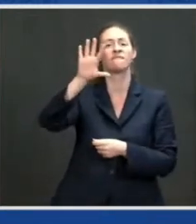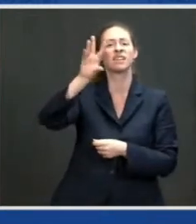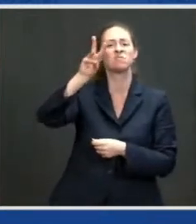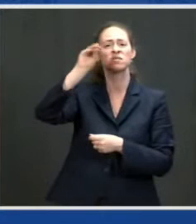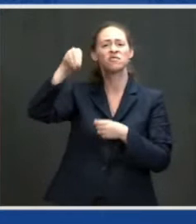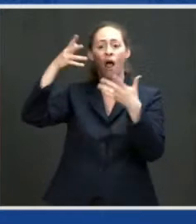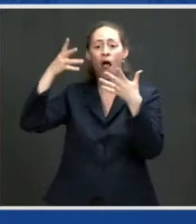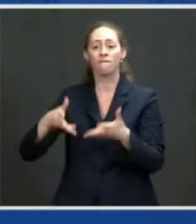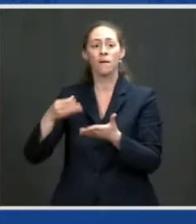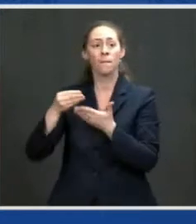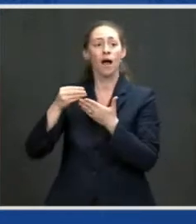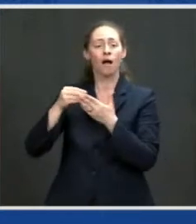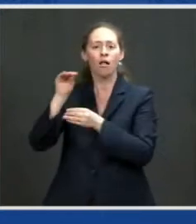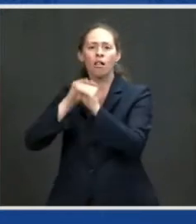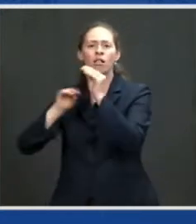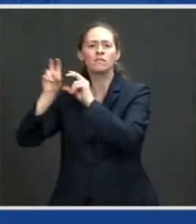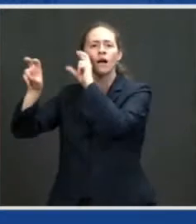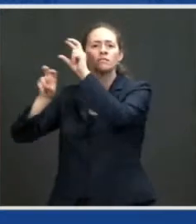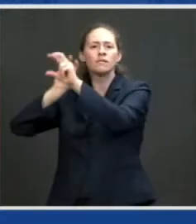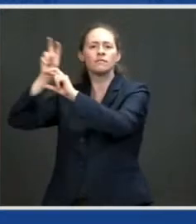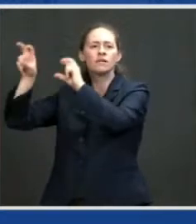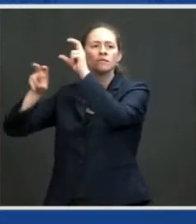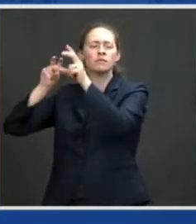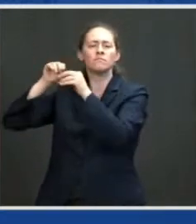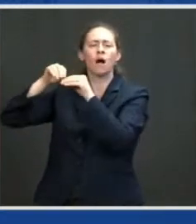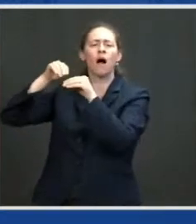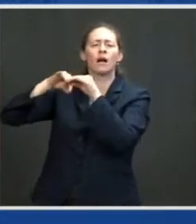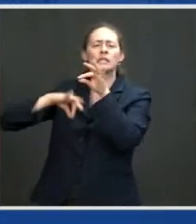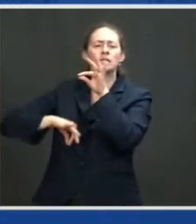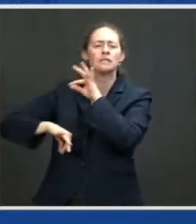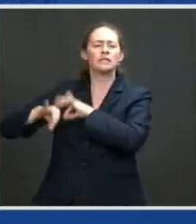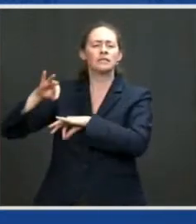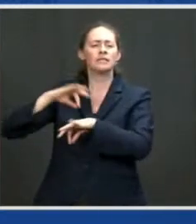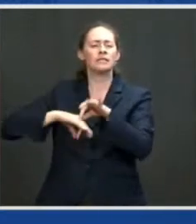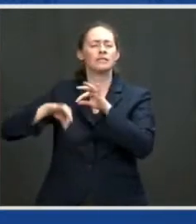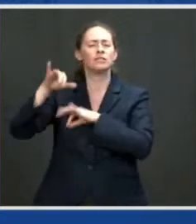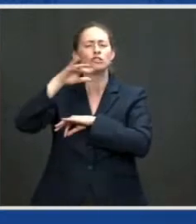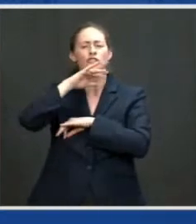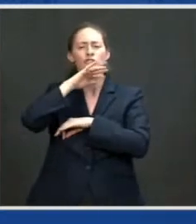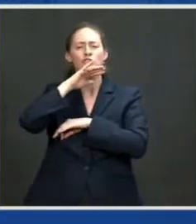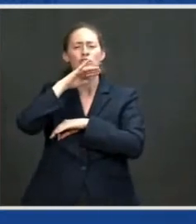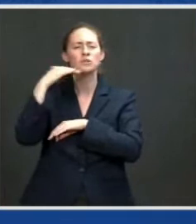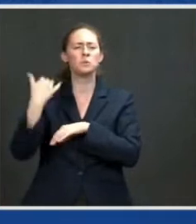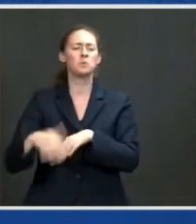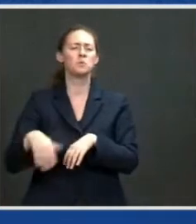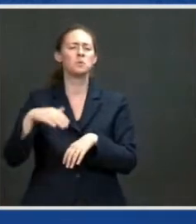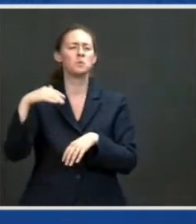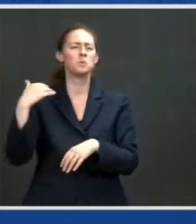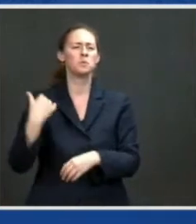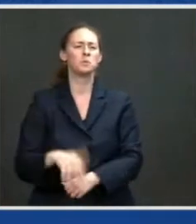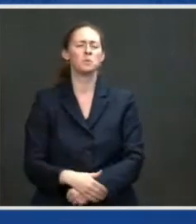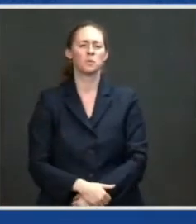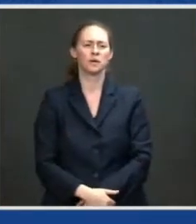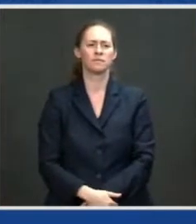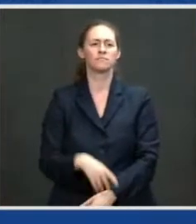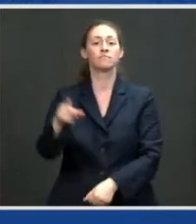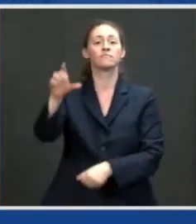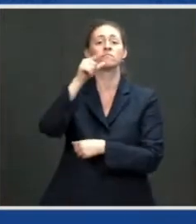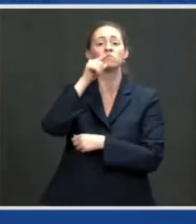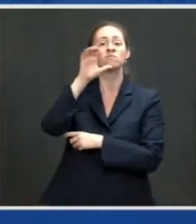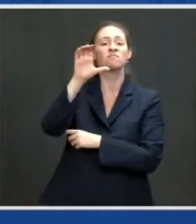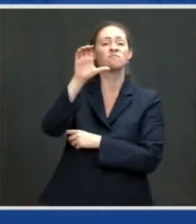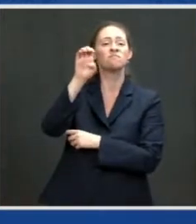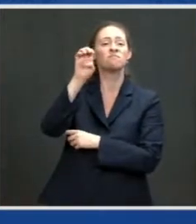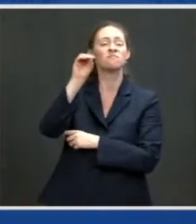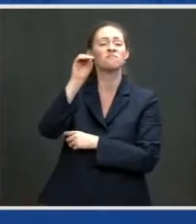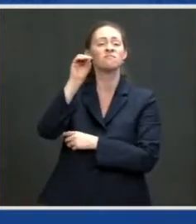paid. CEOs used to get paid 35, 36 times to the average employee, and they should get paid. Now